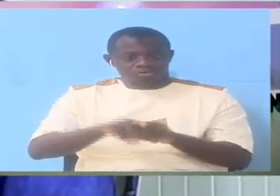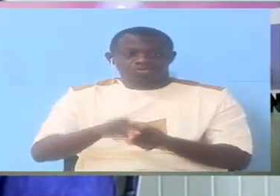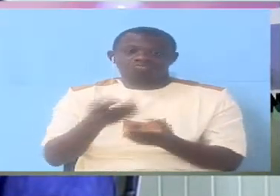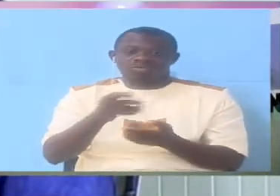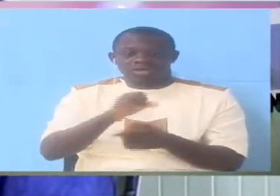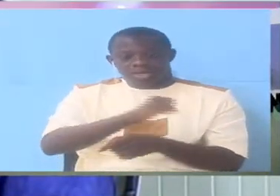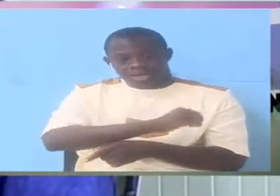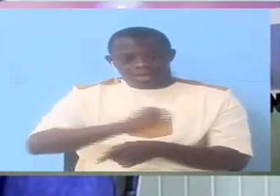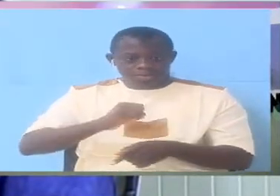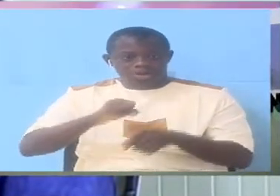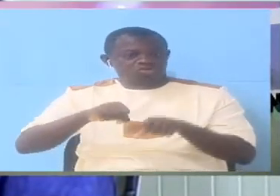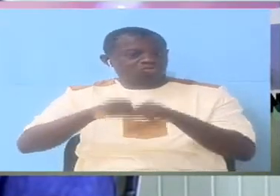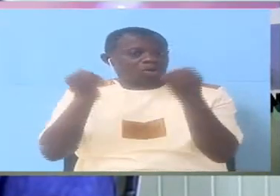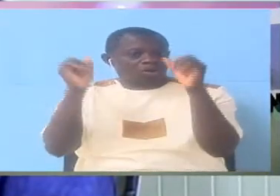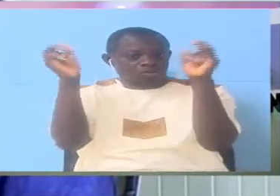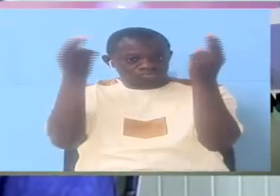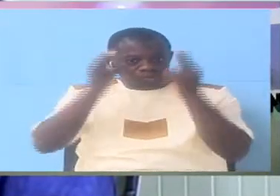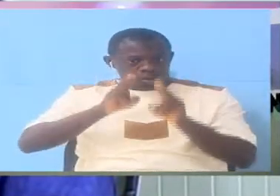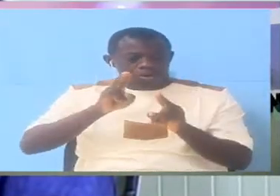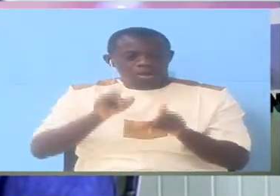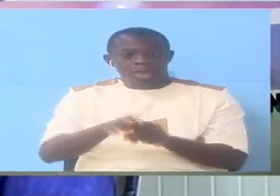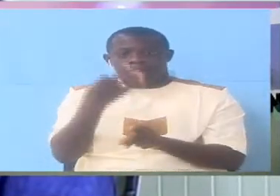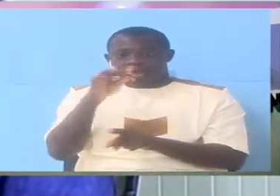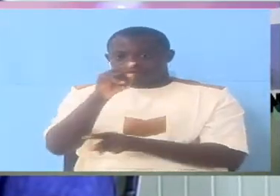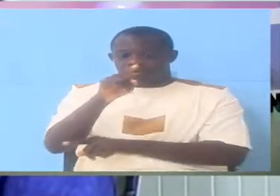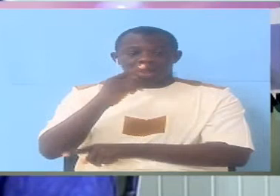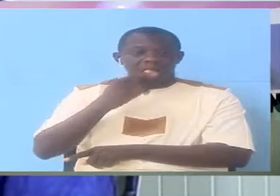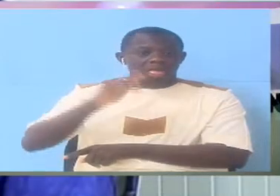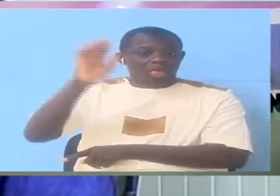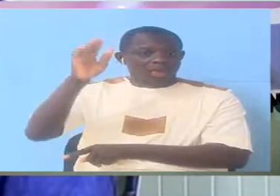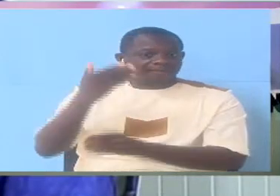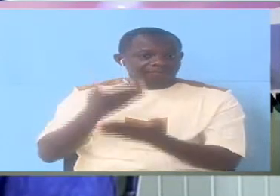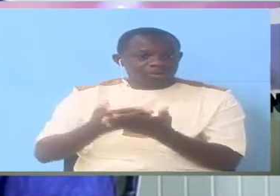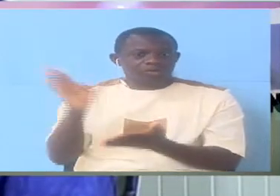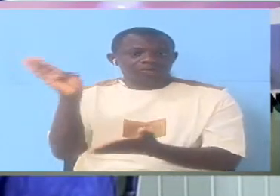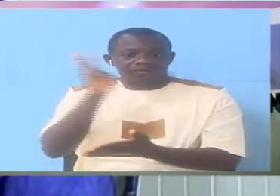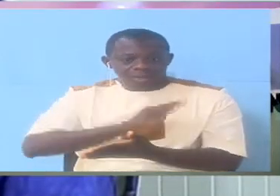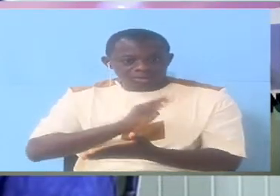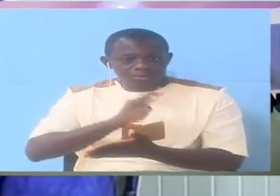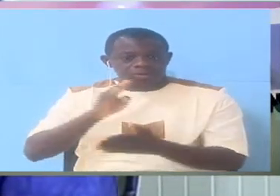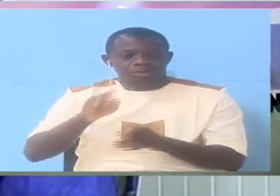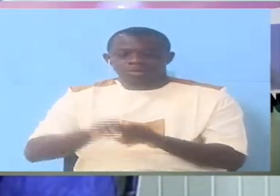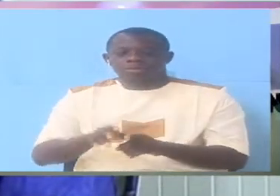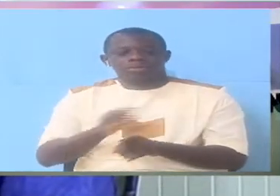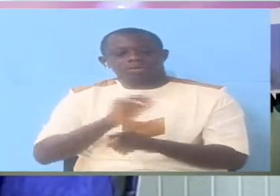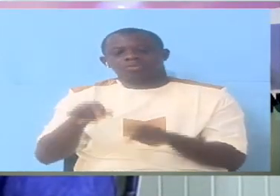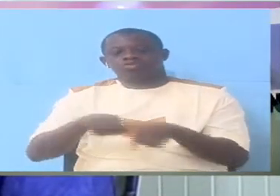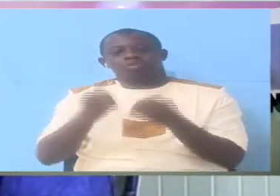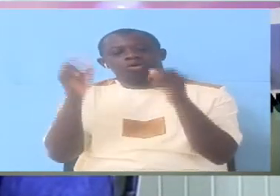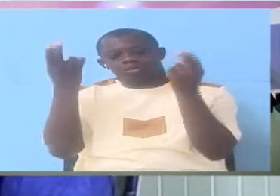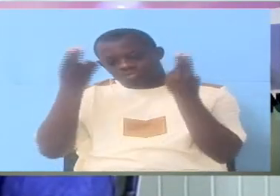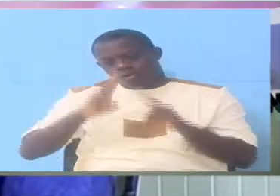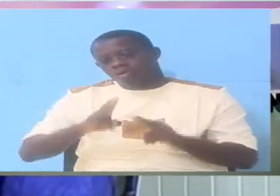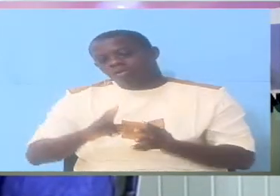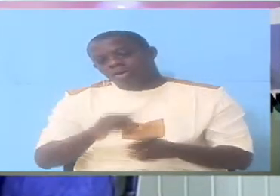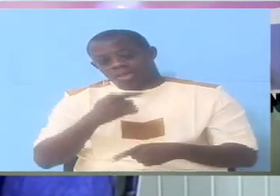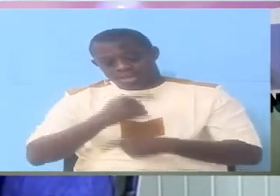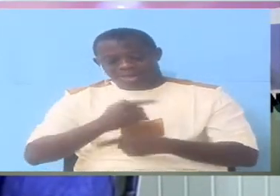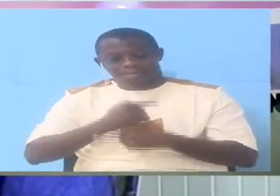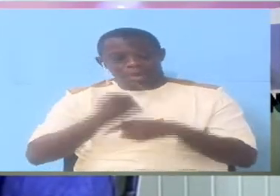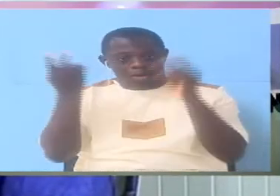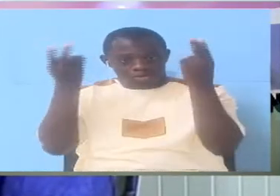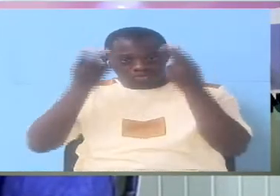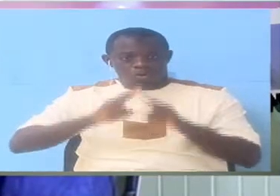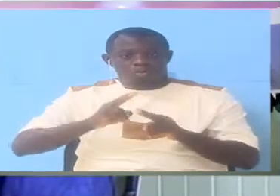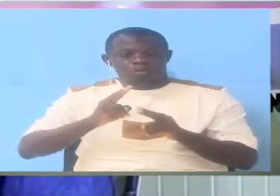this country? Mbe hakilo bulan la nyinna ko nyimbankun kanjang ni bina sedandiro di la tumala men ye kali foka pare inatina kuma